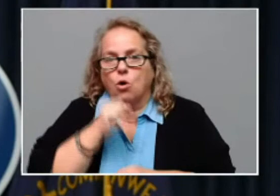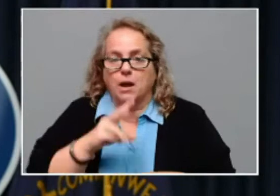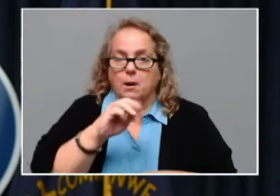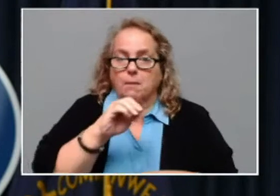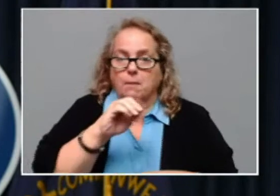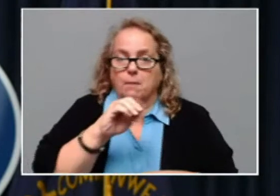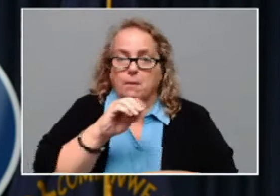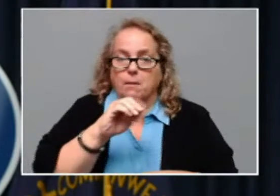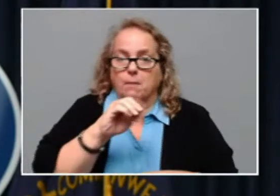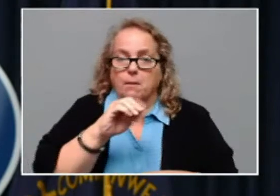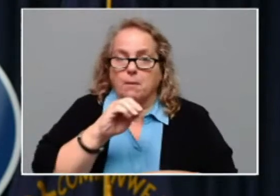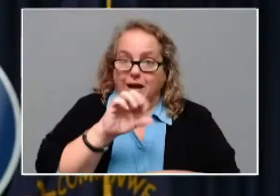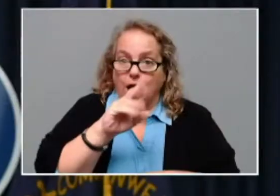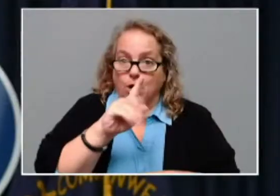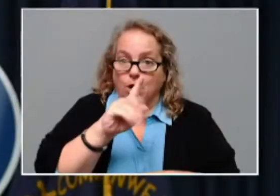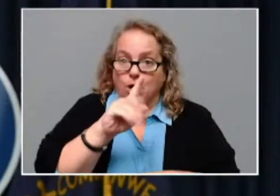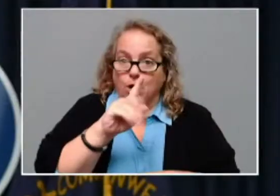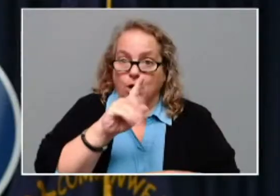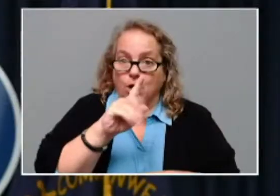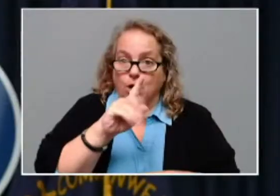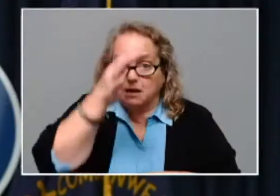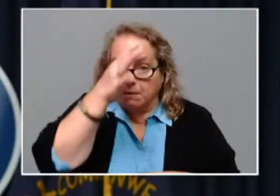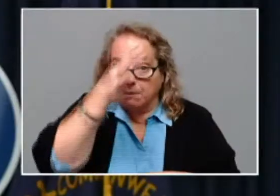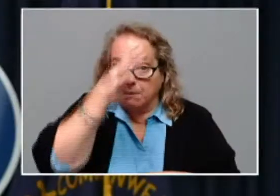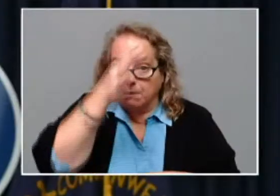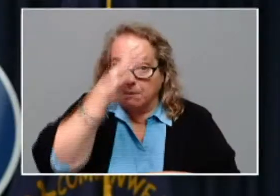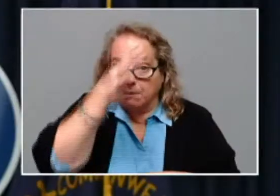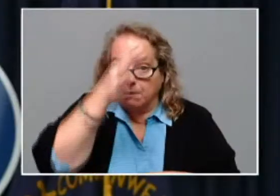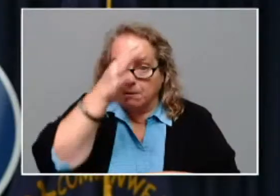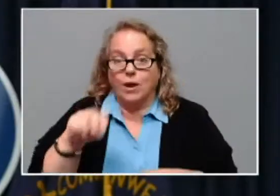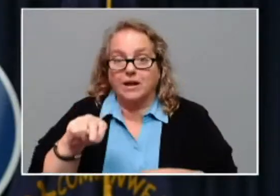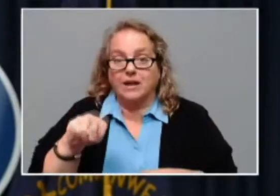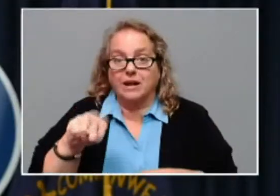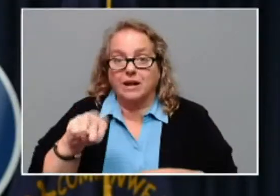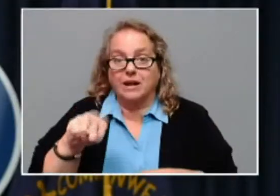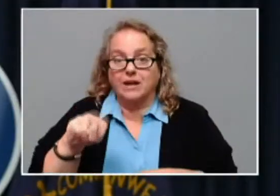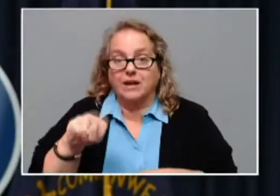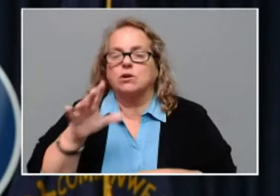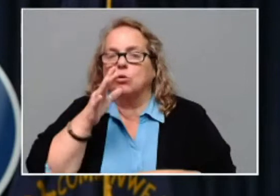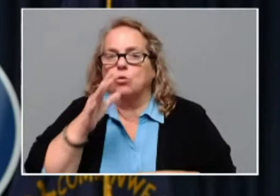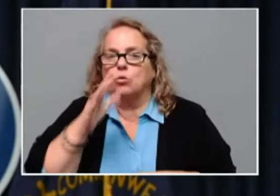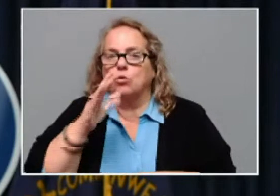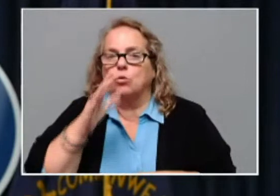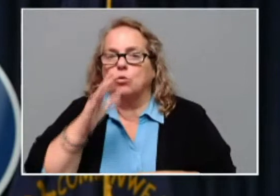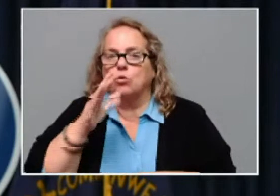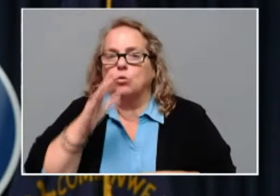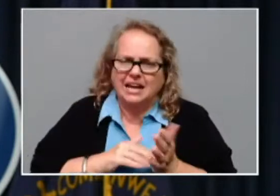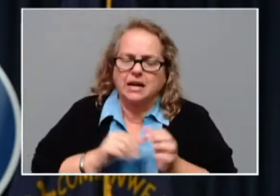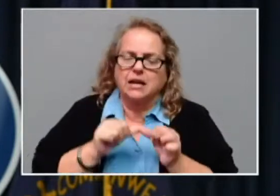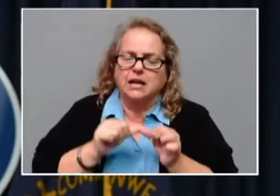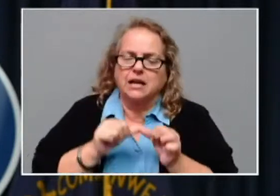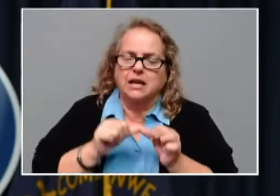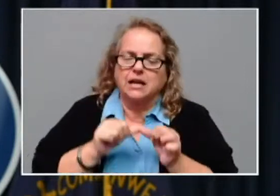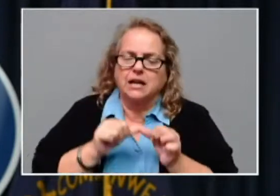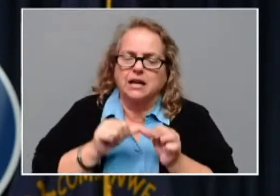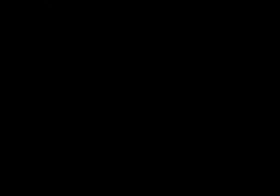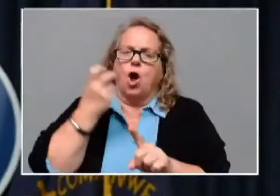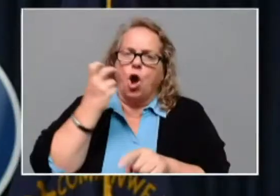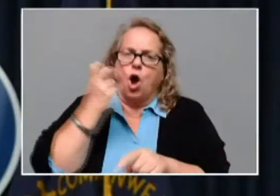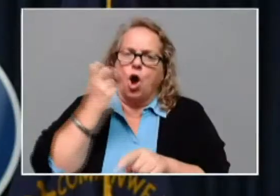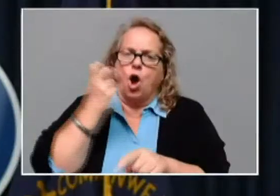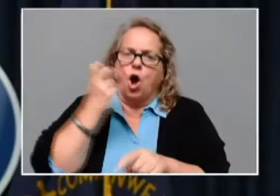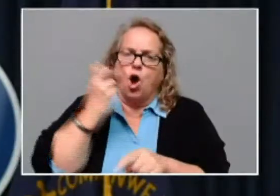Owen County, a 57-year-old woman. Again, continuing to hit people who are younger